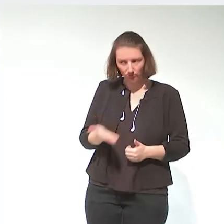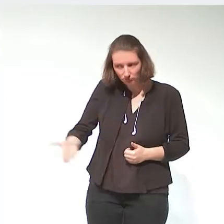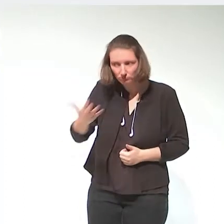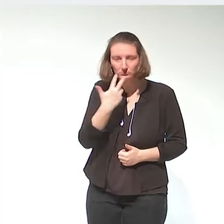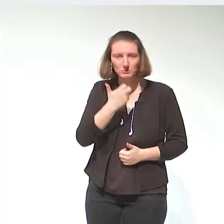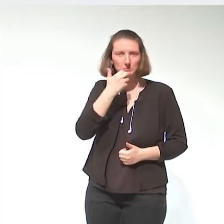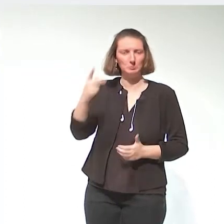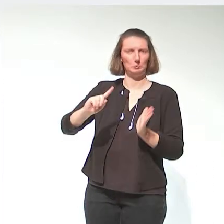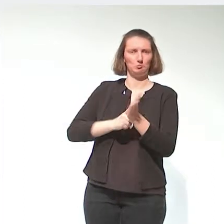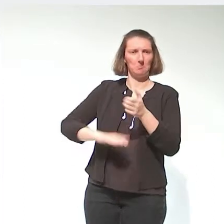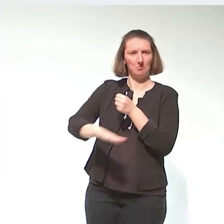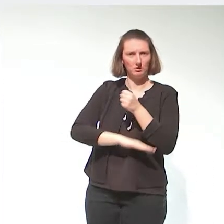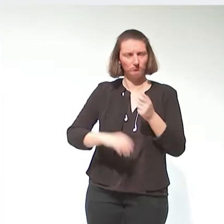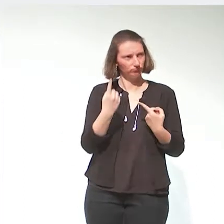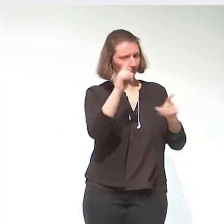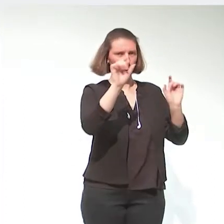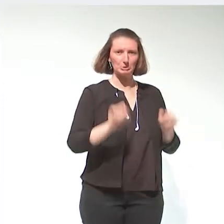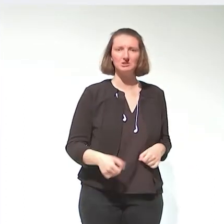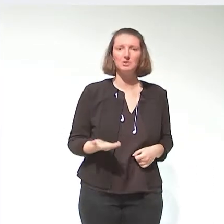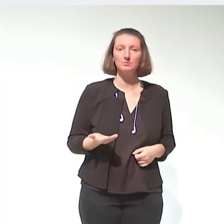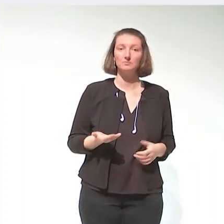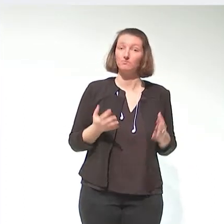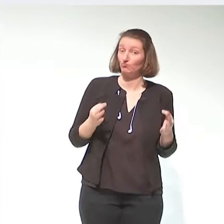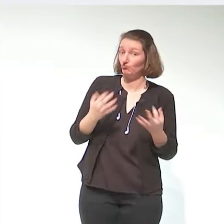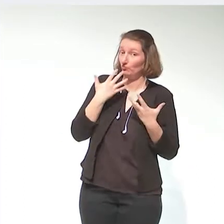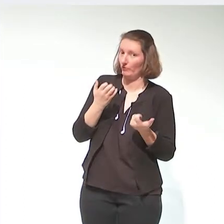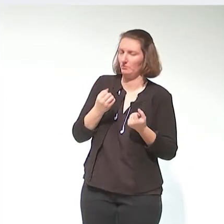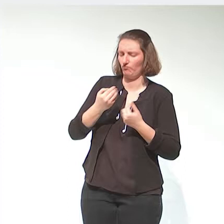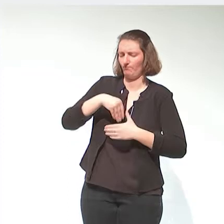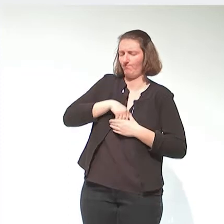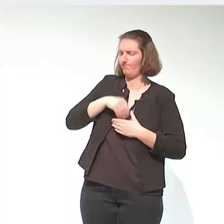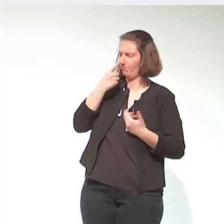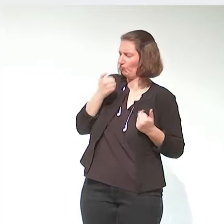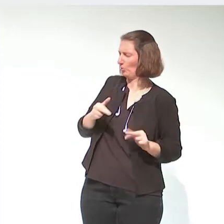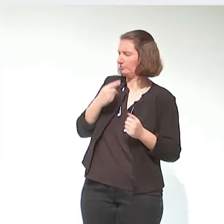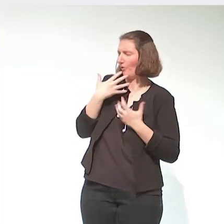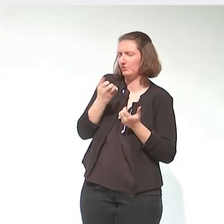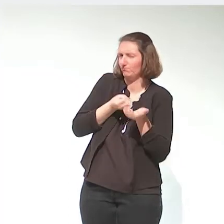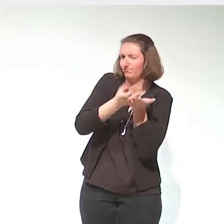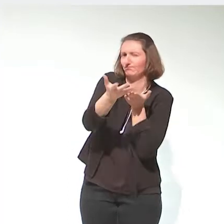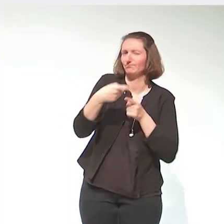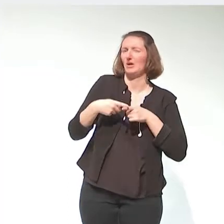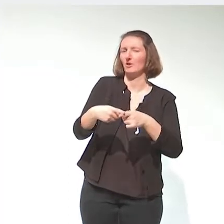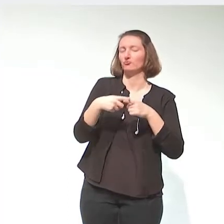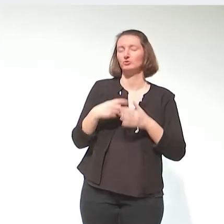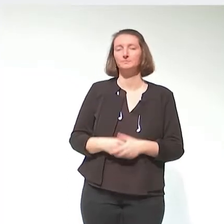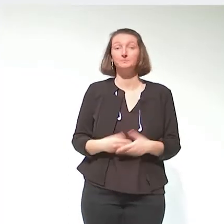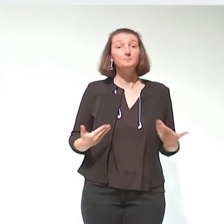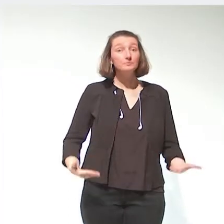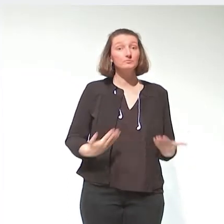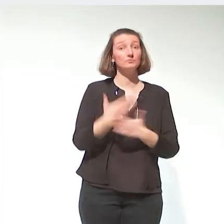their capabilities as they exercise their fundamental rights? On this front, I would like to share with you a number of